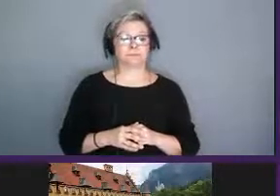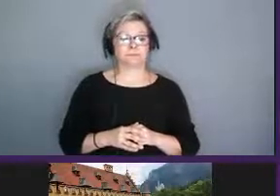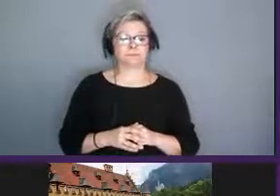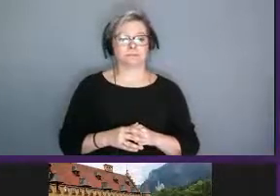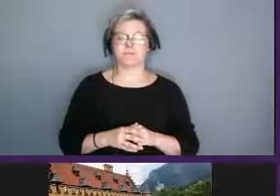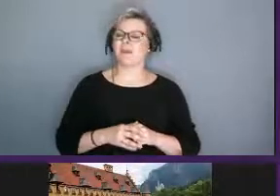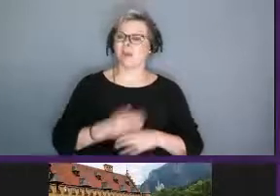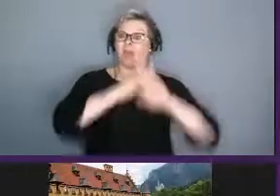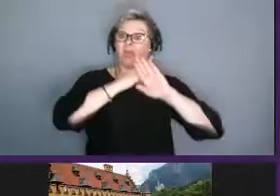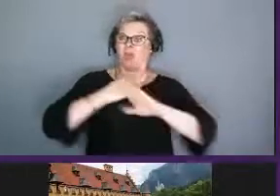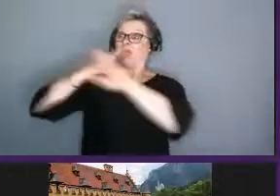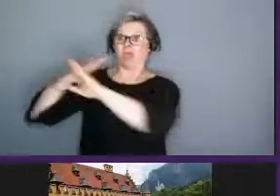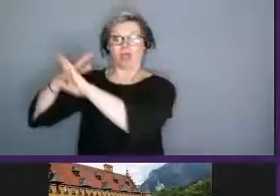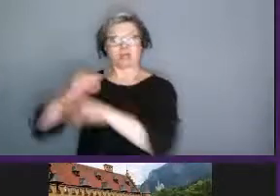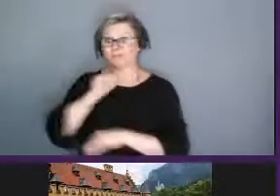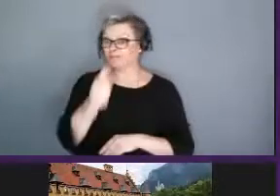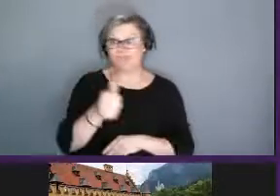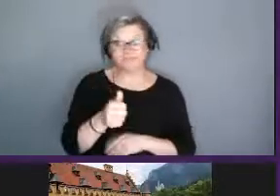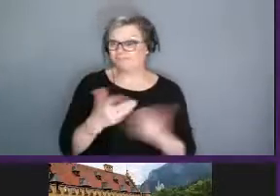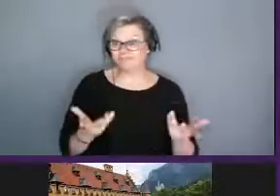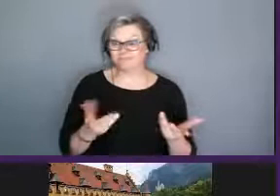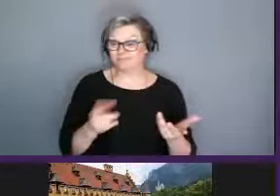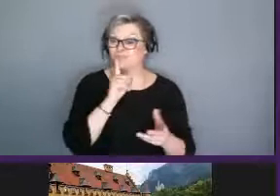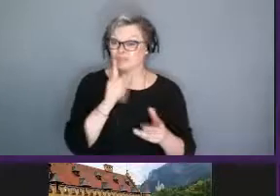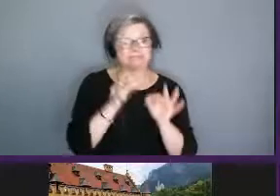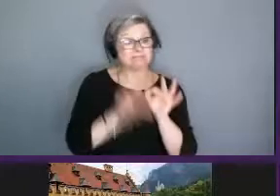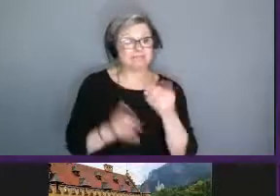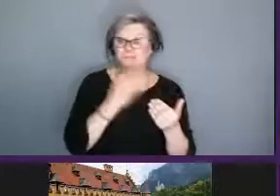obstacles to this way of getting the word out.